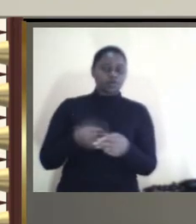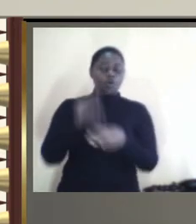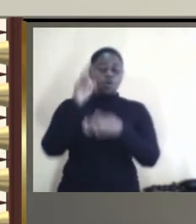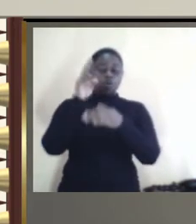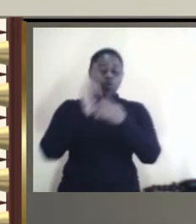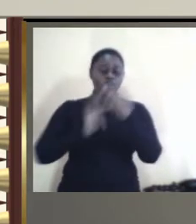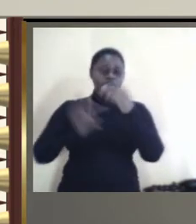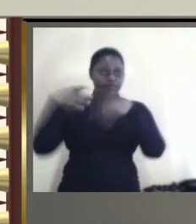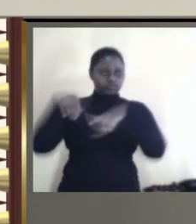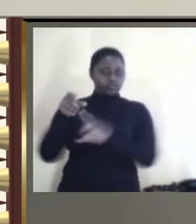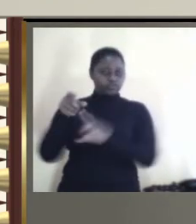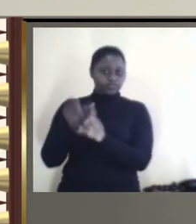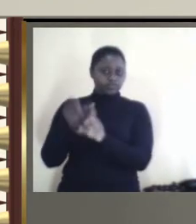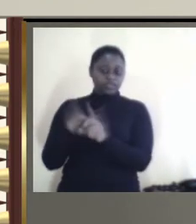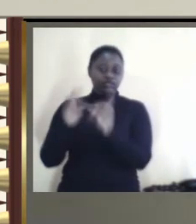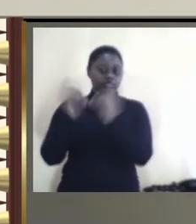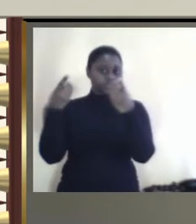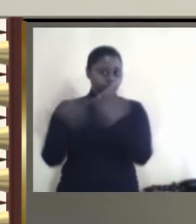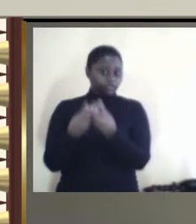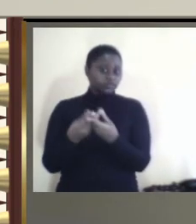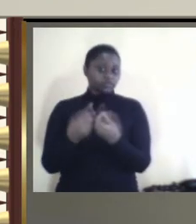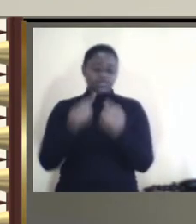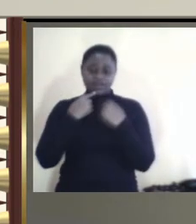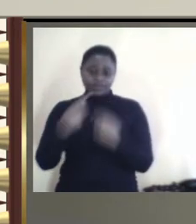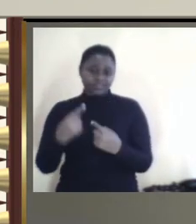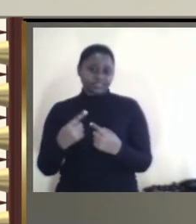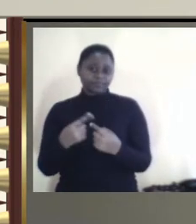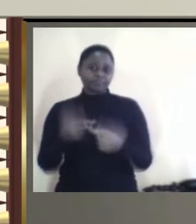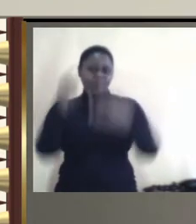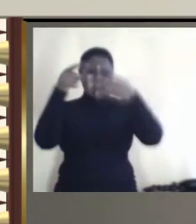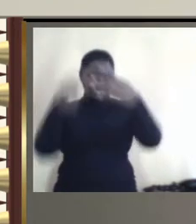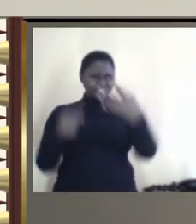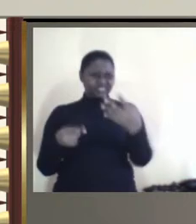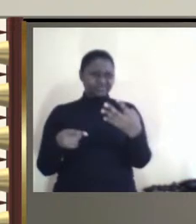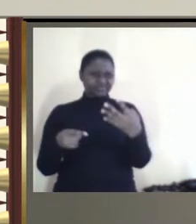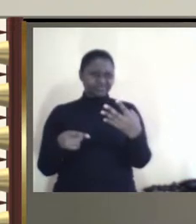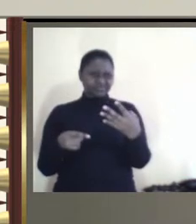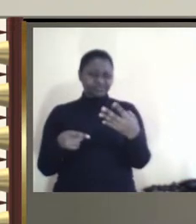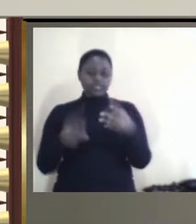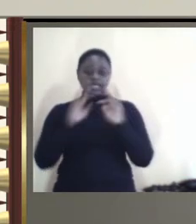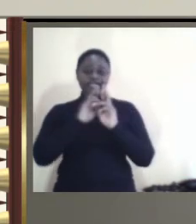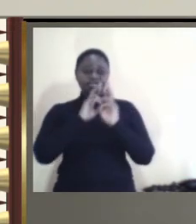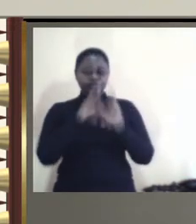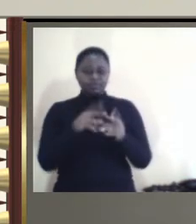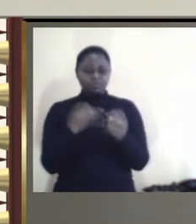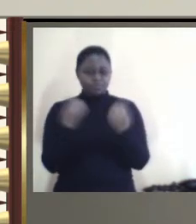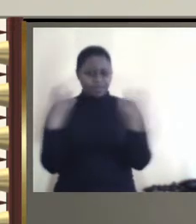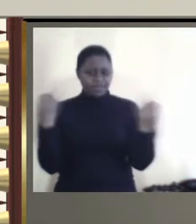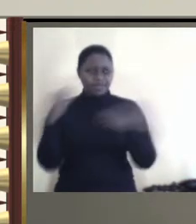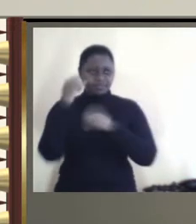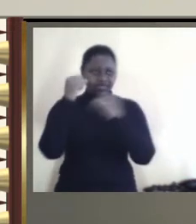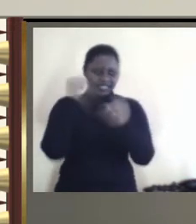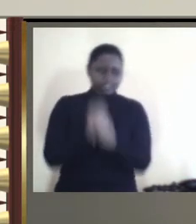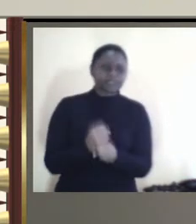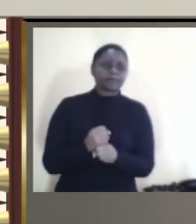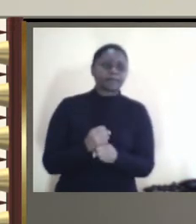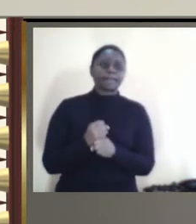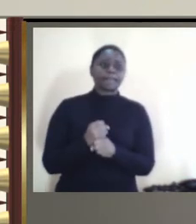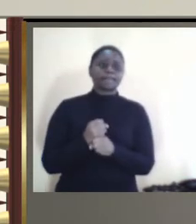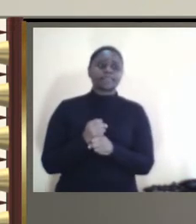Chair, the department has had adverse audit report for several years in succession.